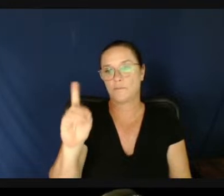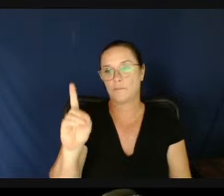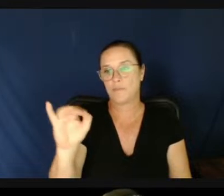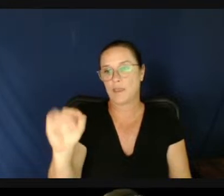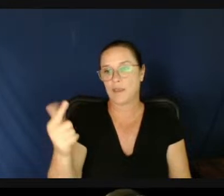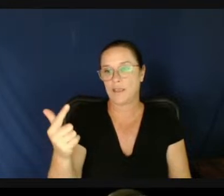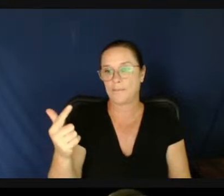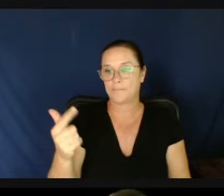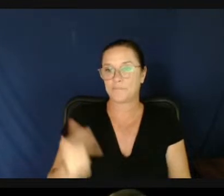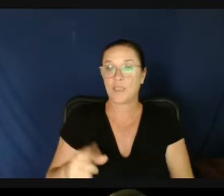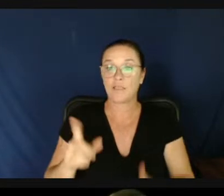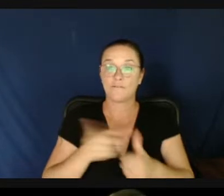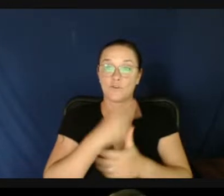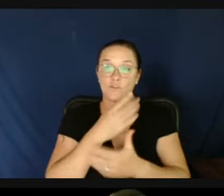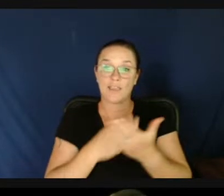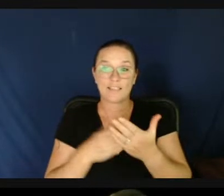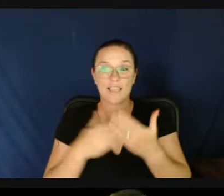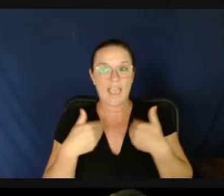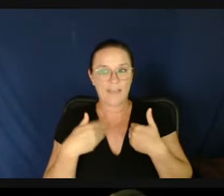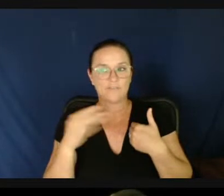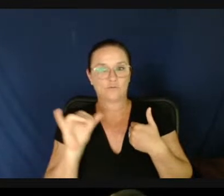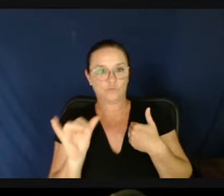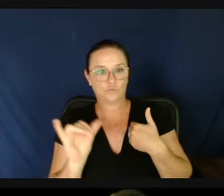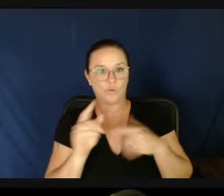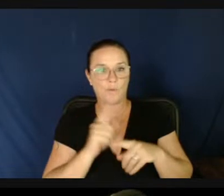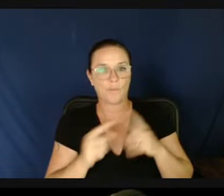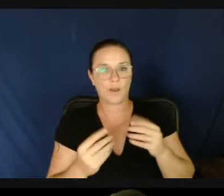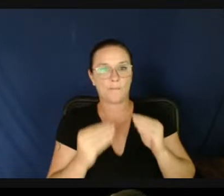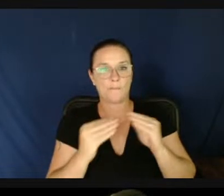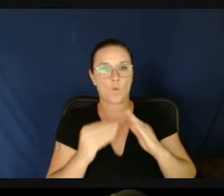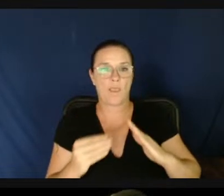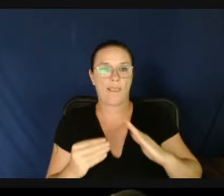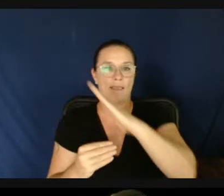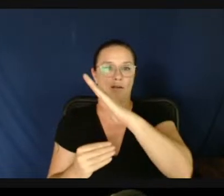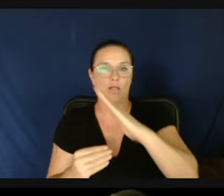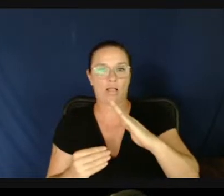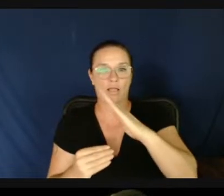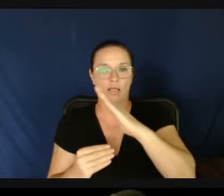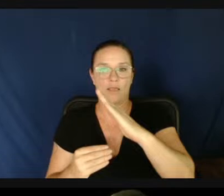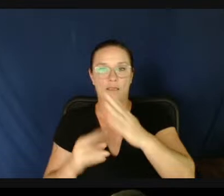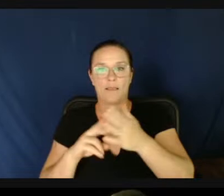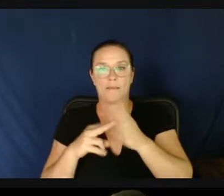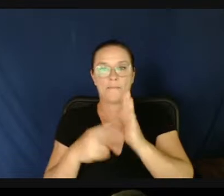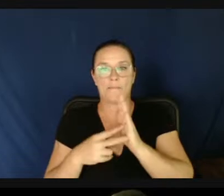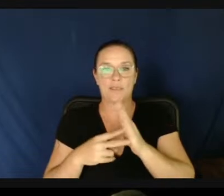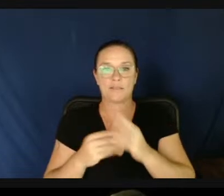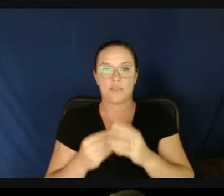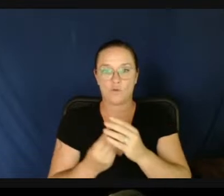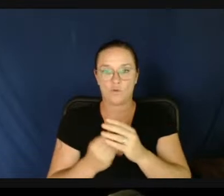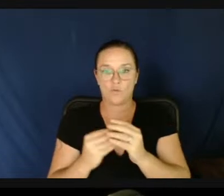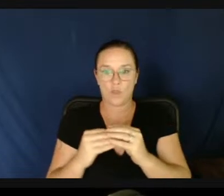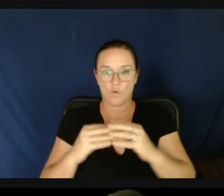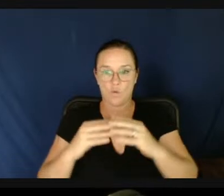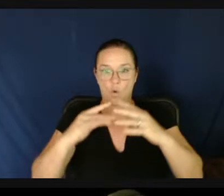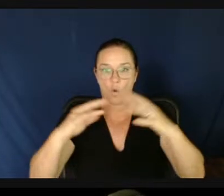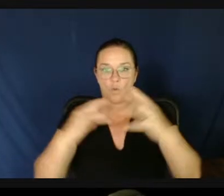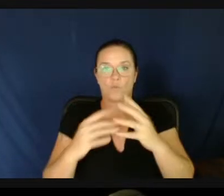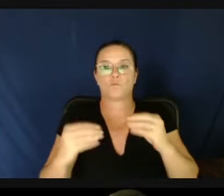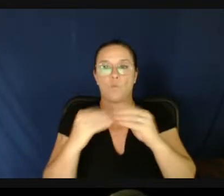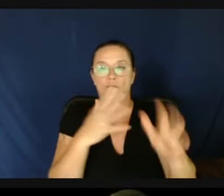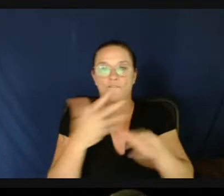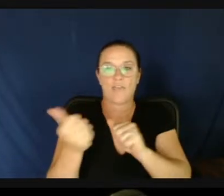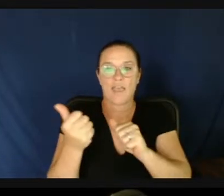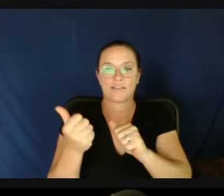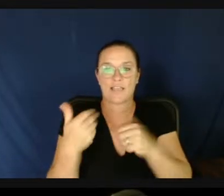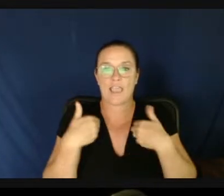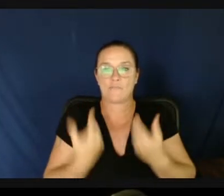have cross beds, but at a higher angle. This tells us the growth of the beach during the first phase was faster and more energetic than